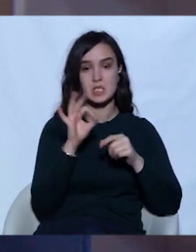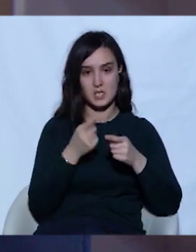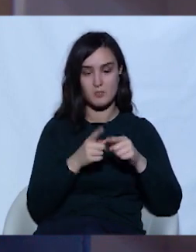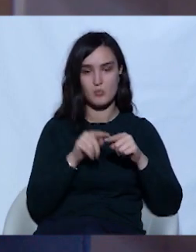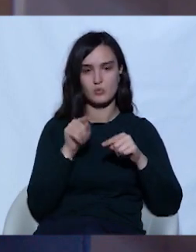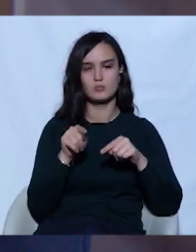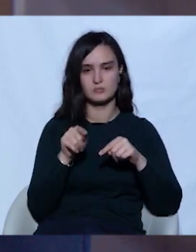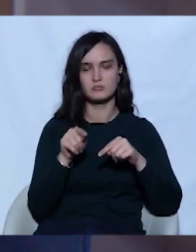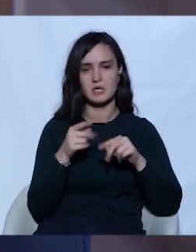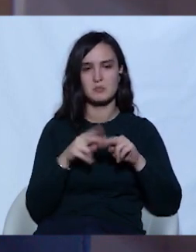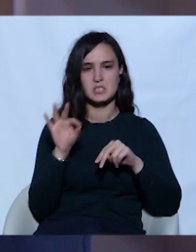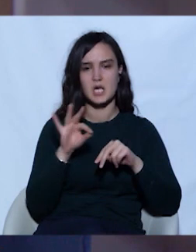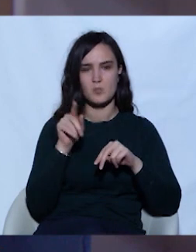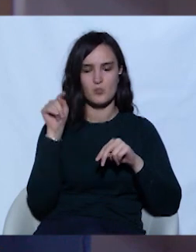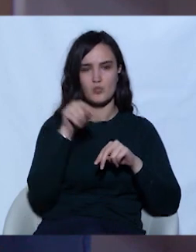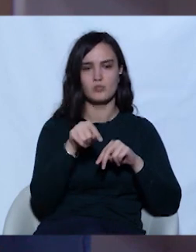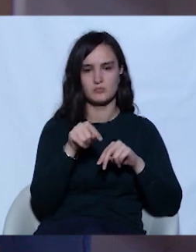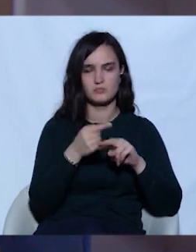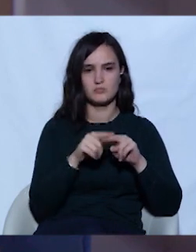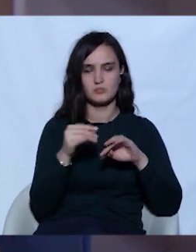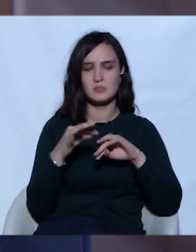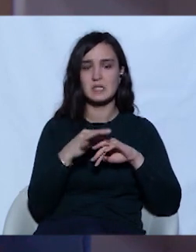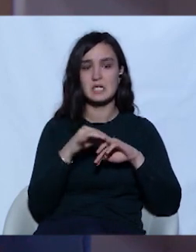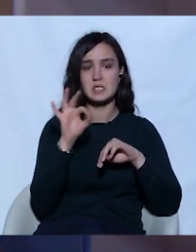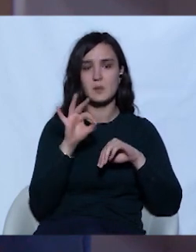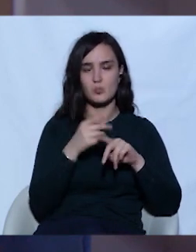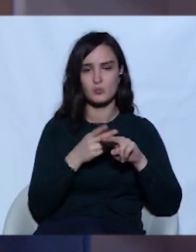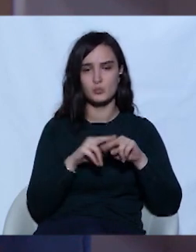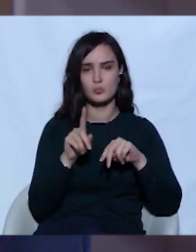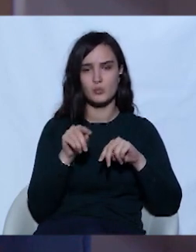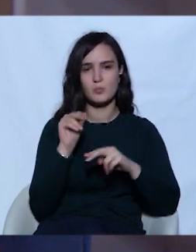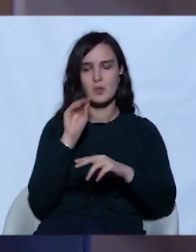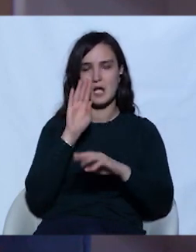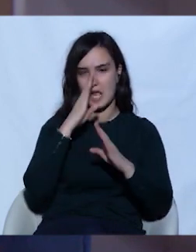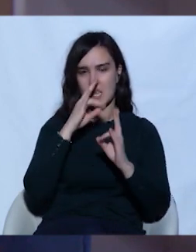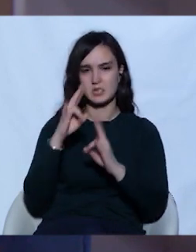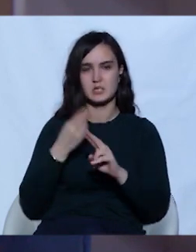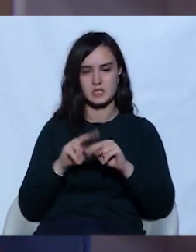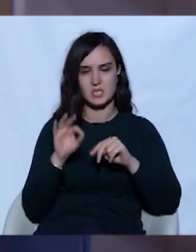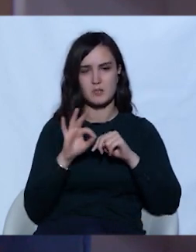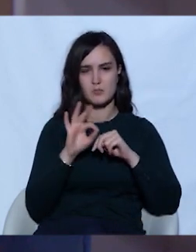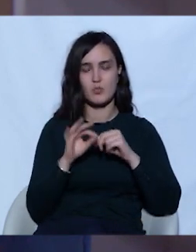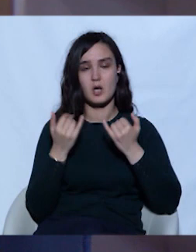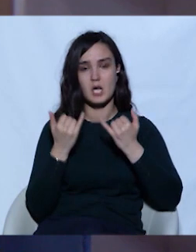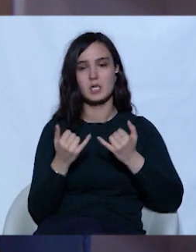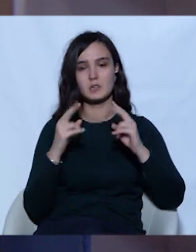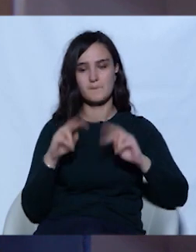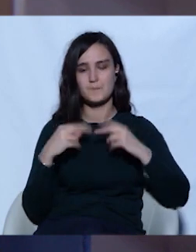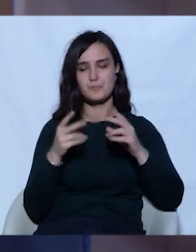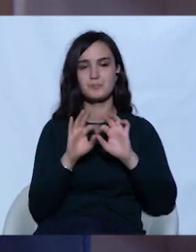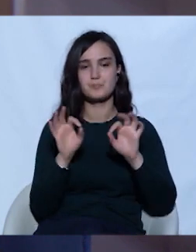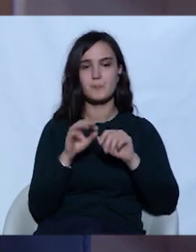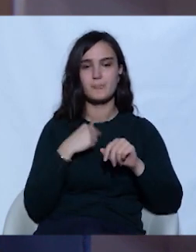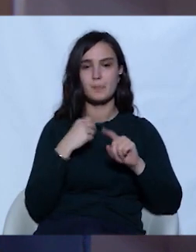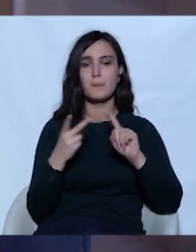mistakes. But Mr. Knightley, he acts as a sort of father figure to Emma by